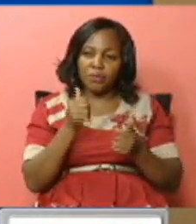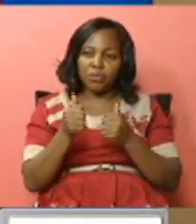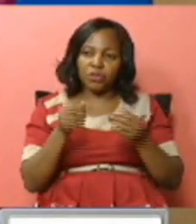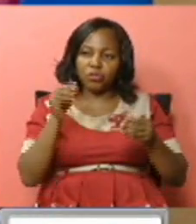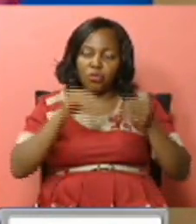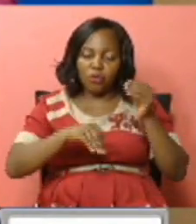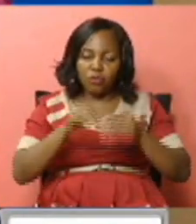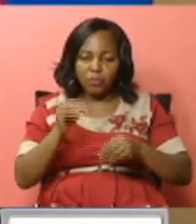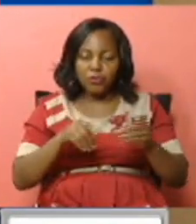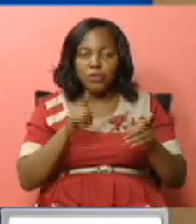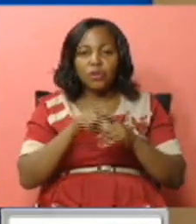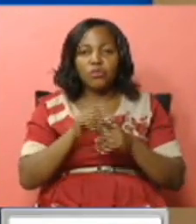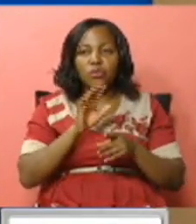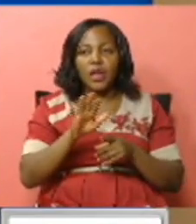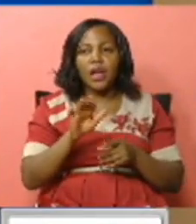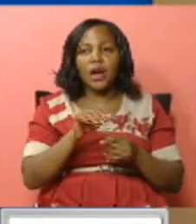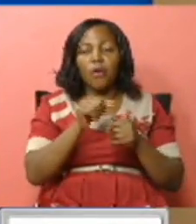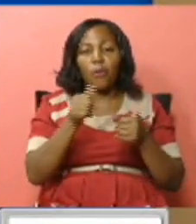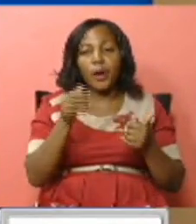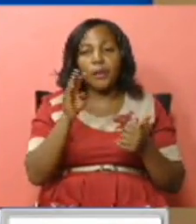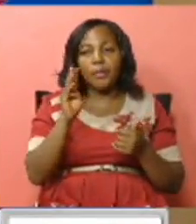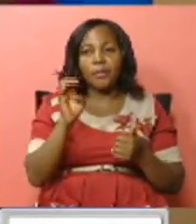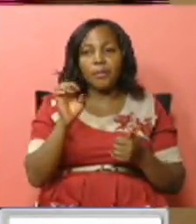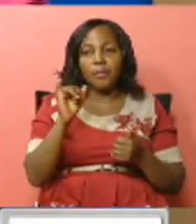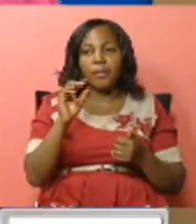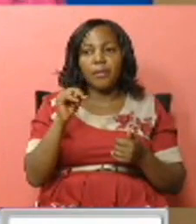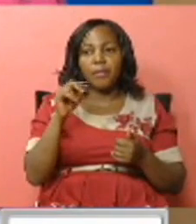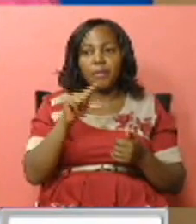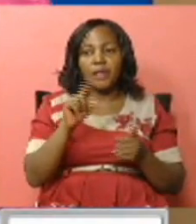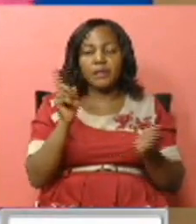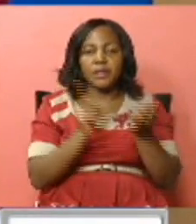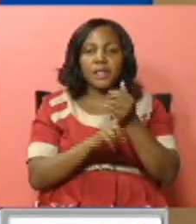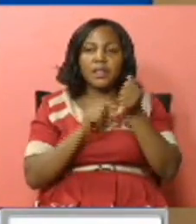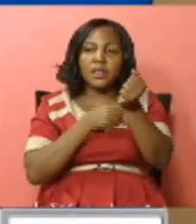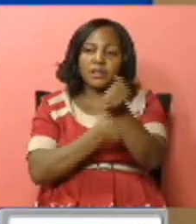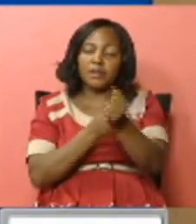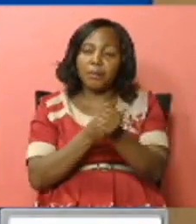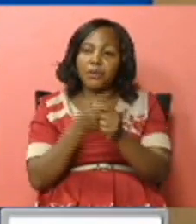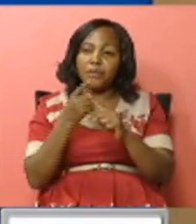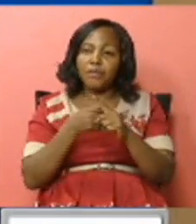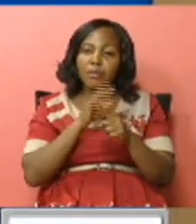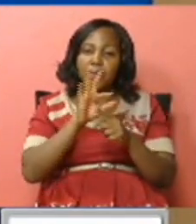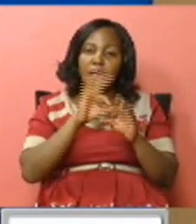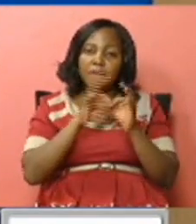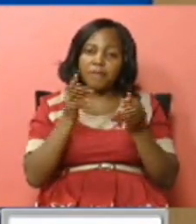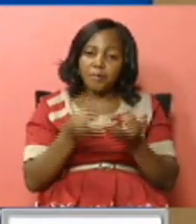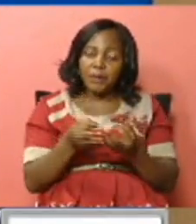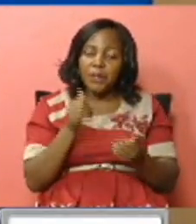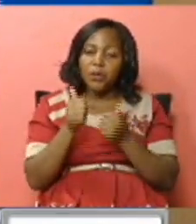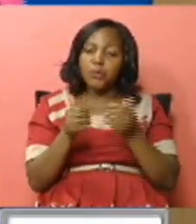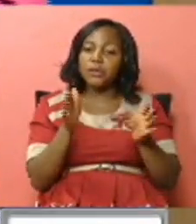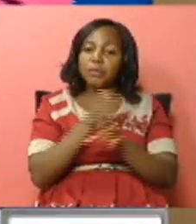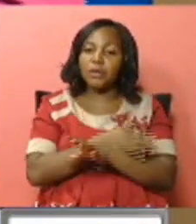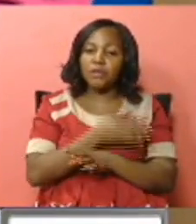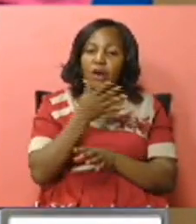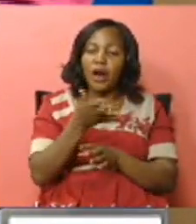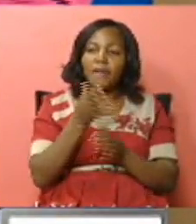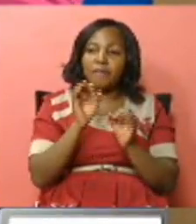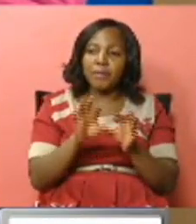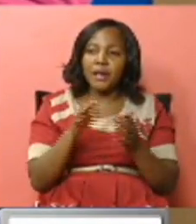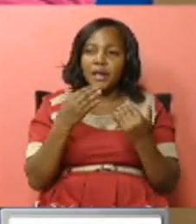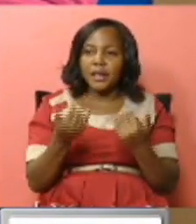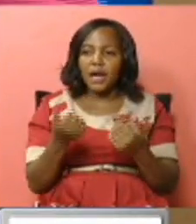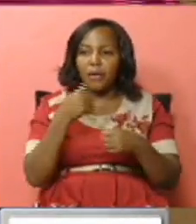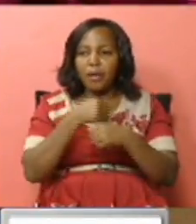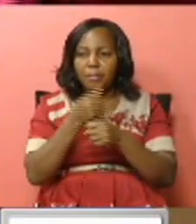to them, to their well-being emotionally, is being able to get support from their families, which they did not have for the longest time. So trying to